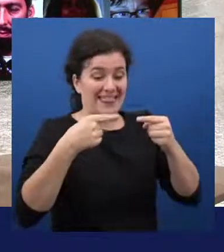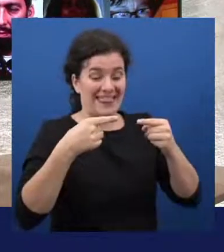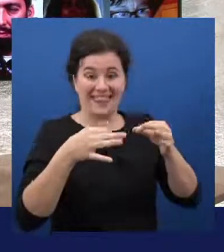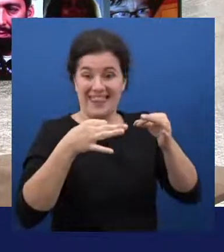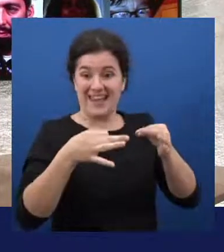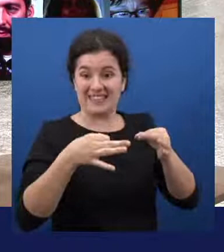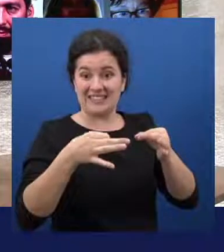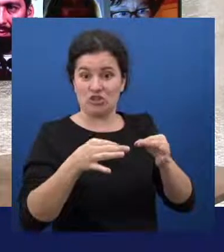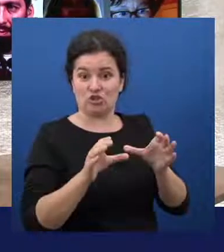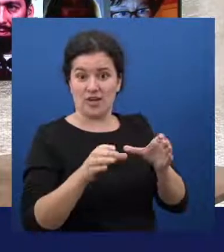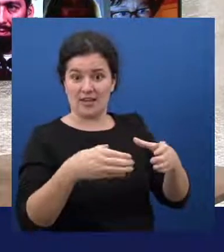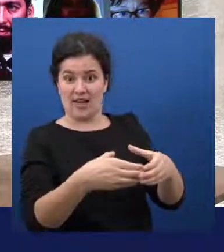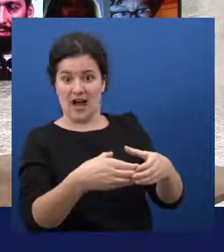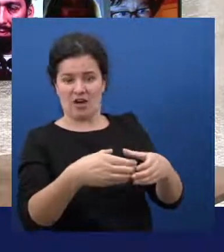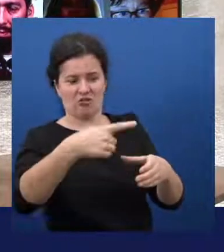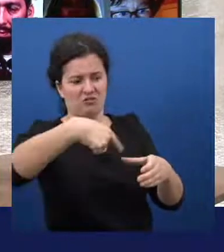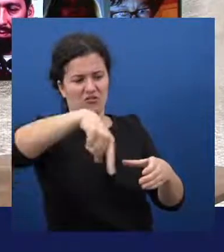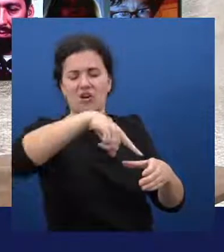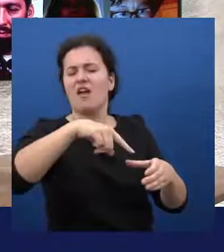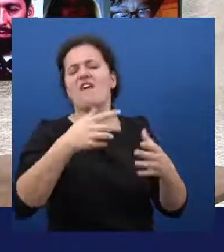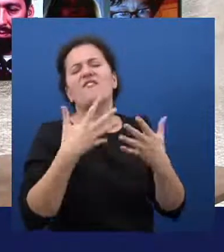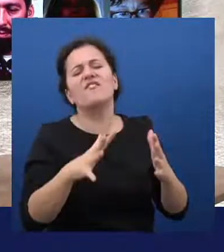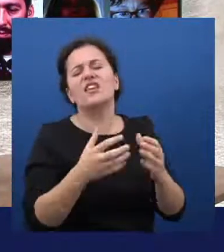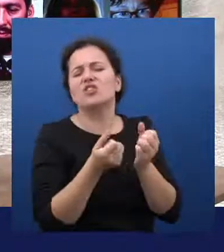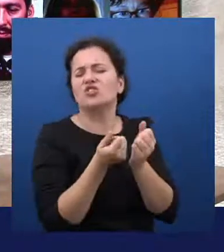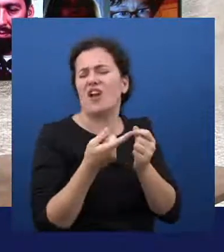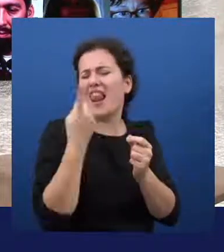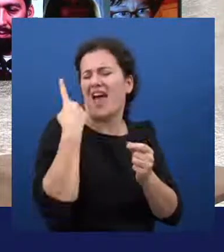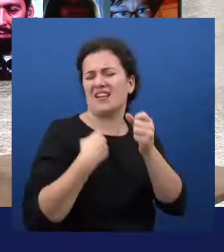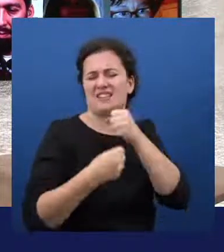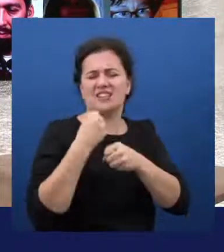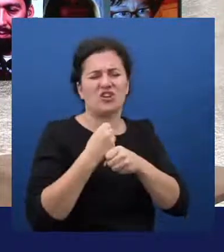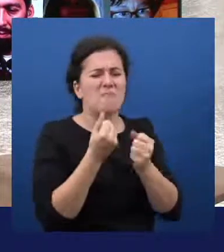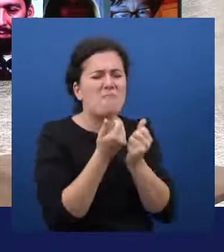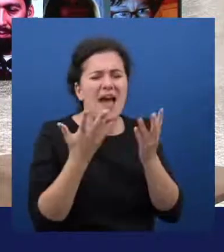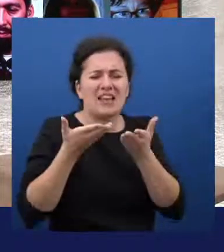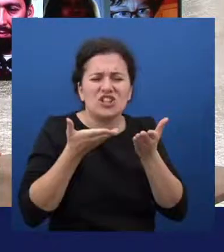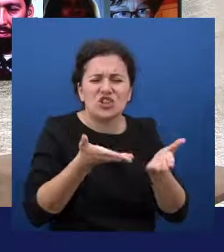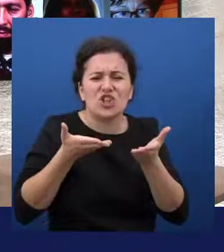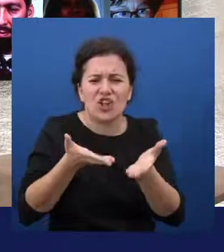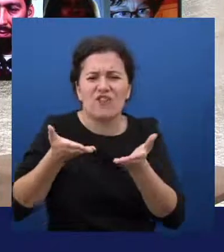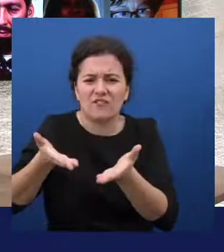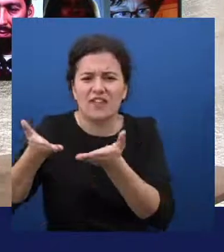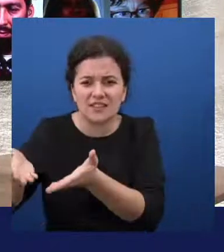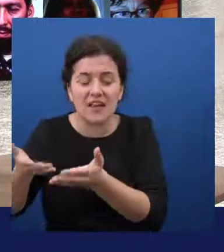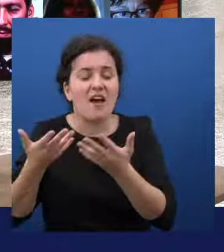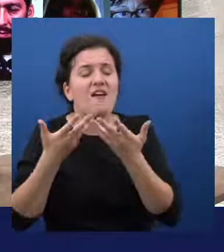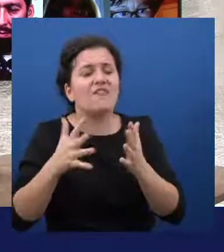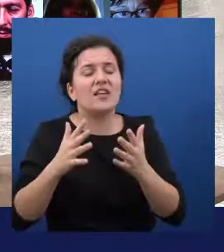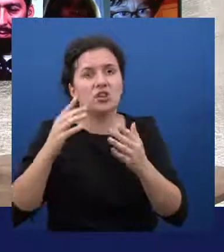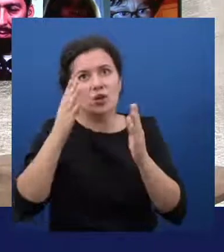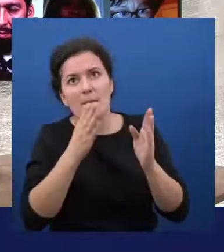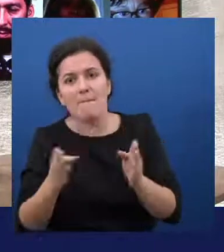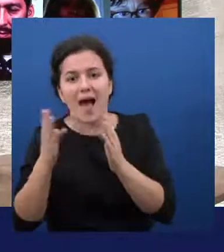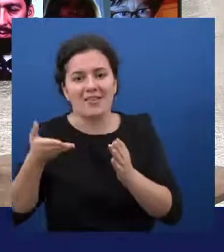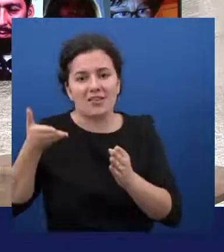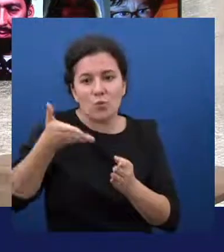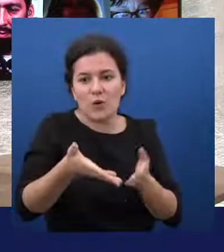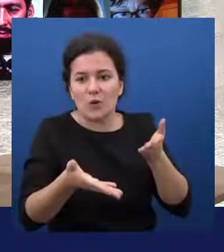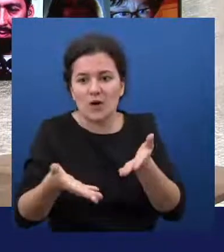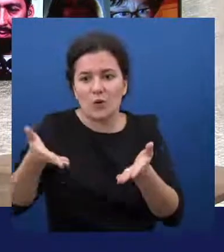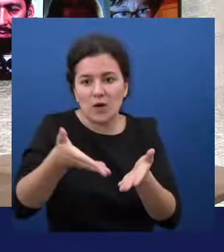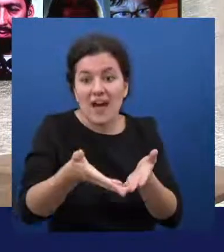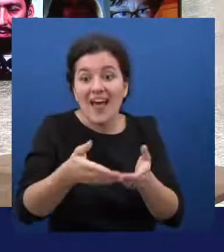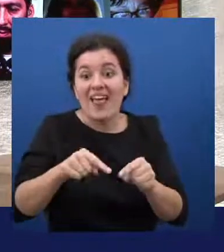and lots of services there were on preview, and this year they actually went GA. So it's